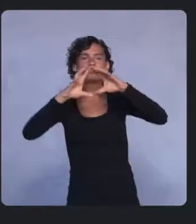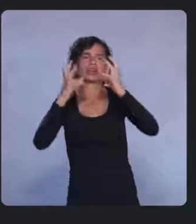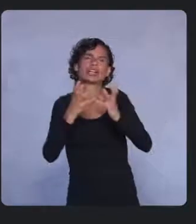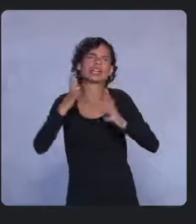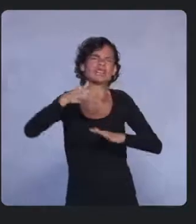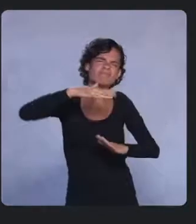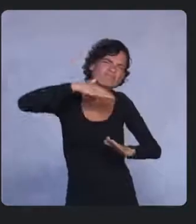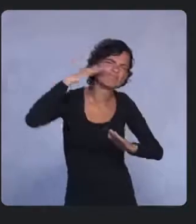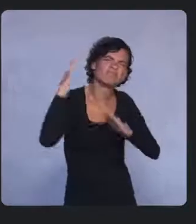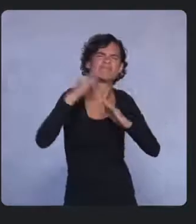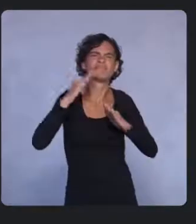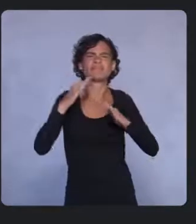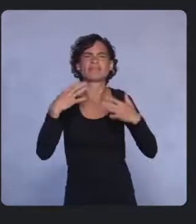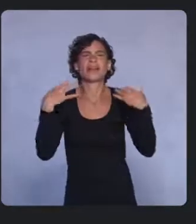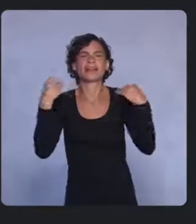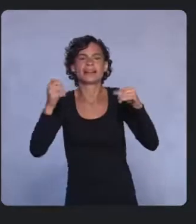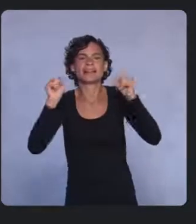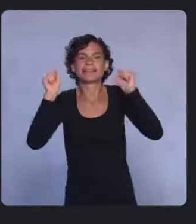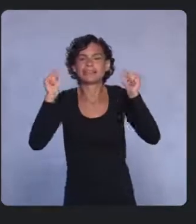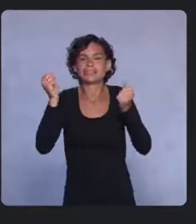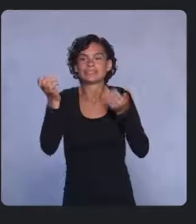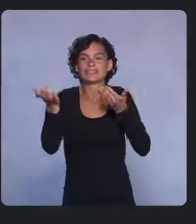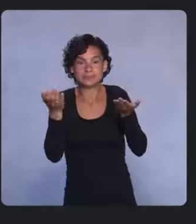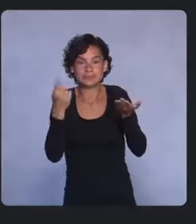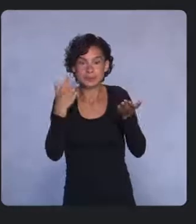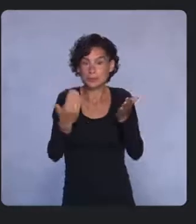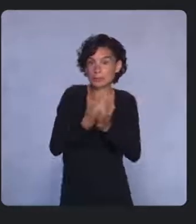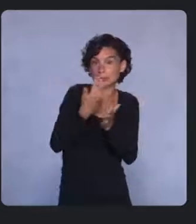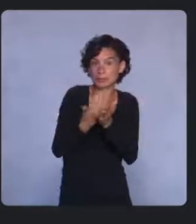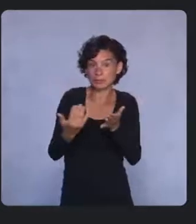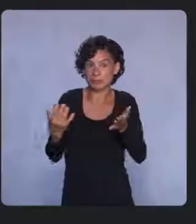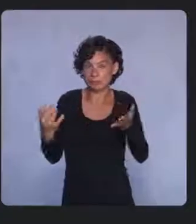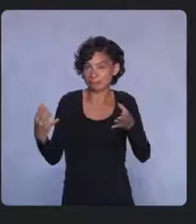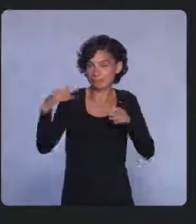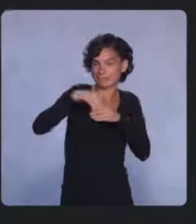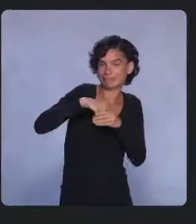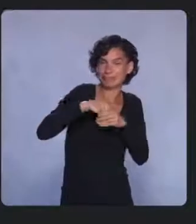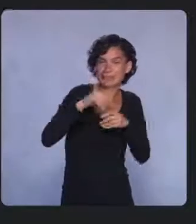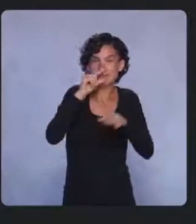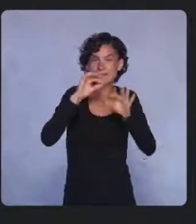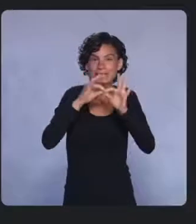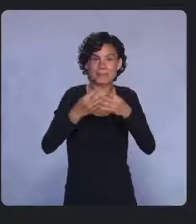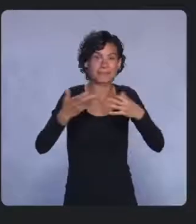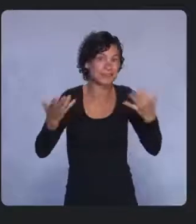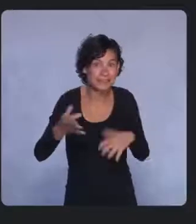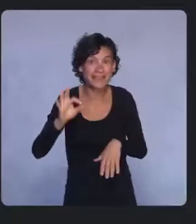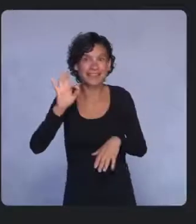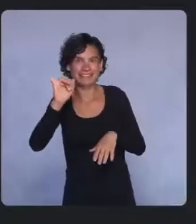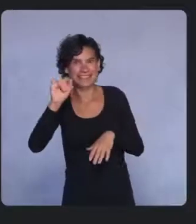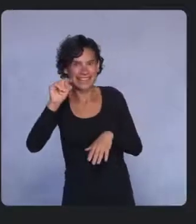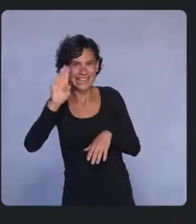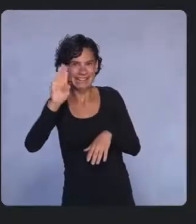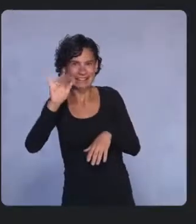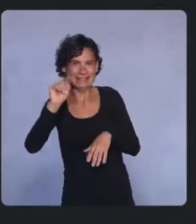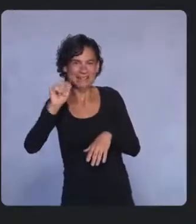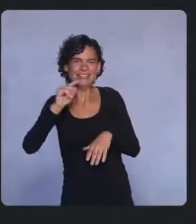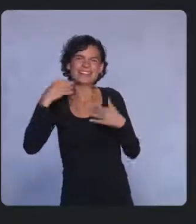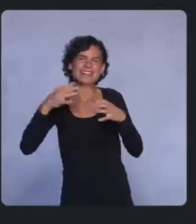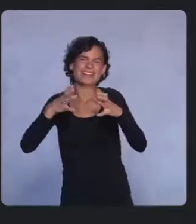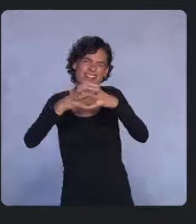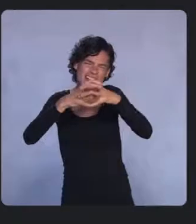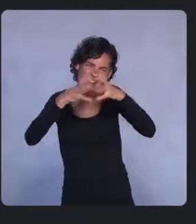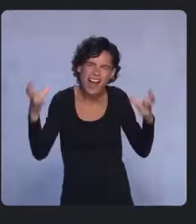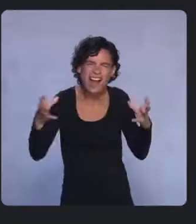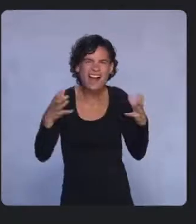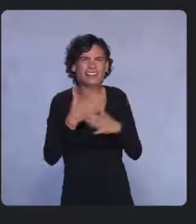service created by the newest addition to the Google family, Fitbit. There's a lot to share here, so let's get started by